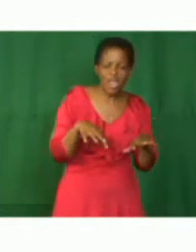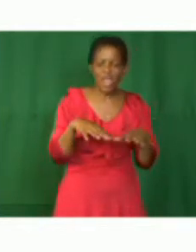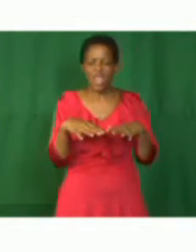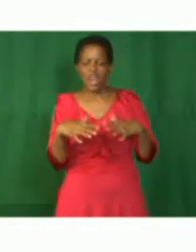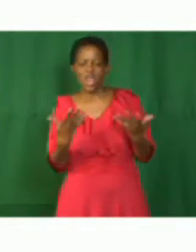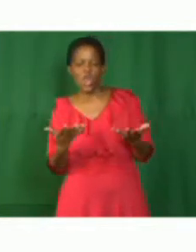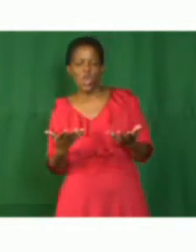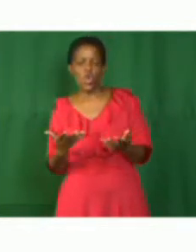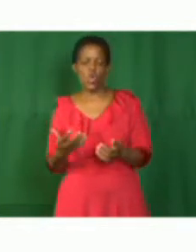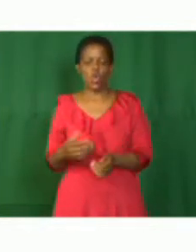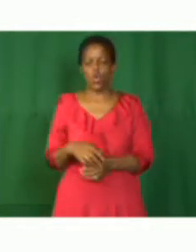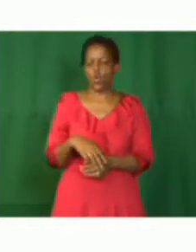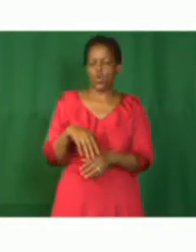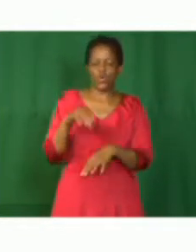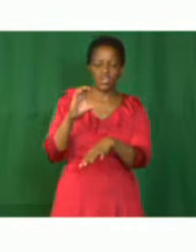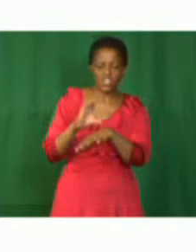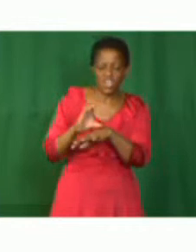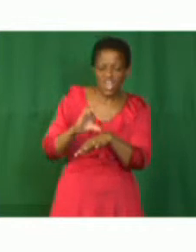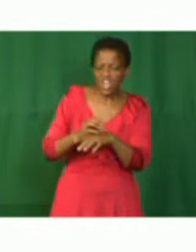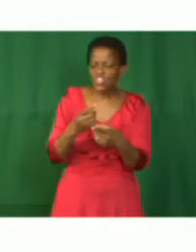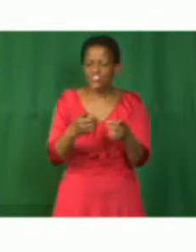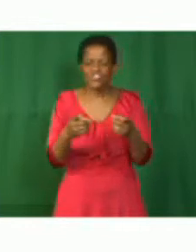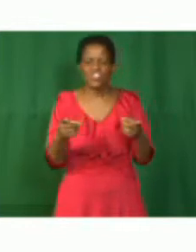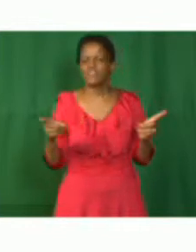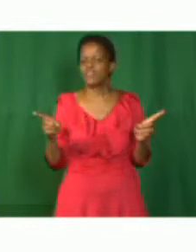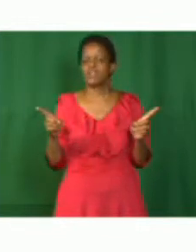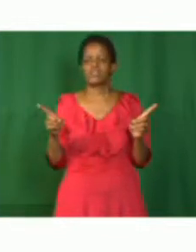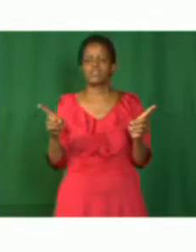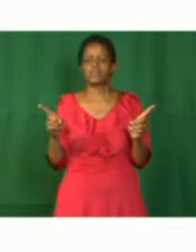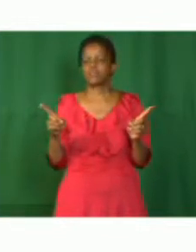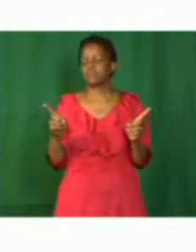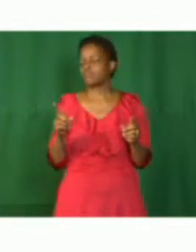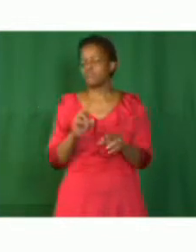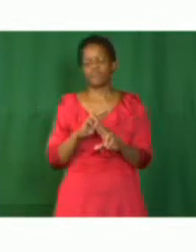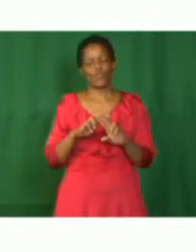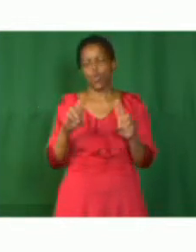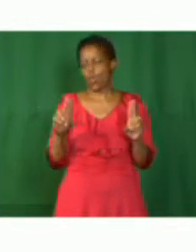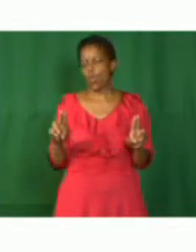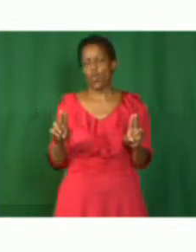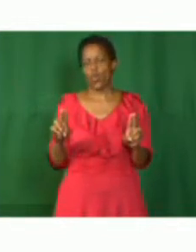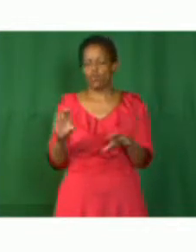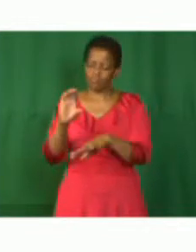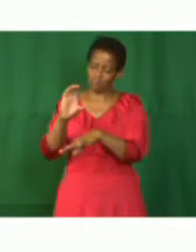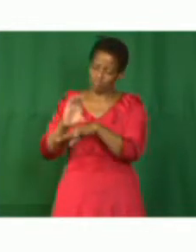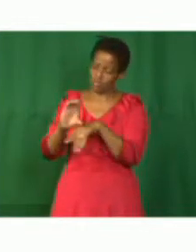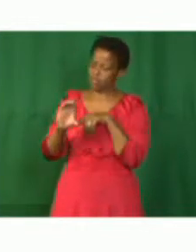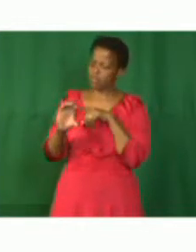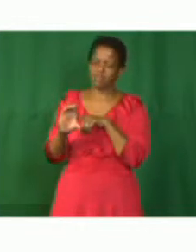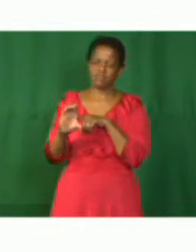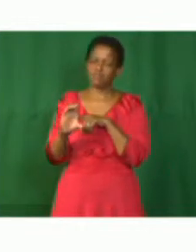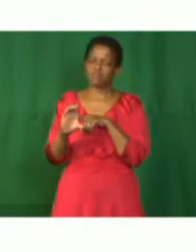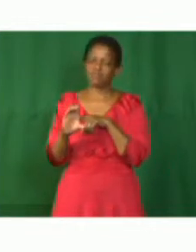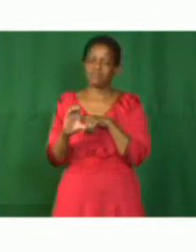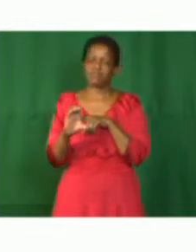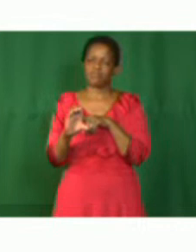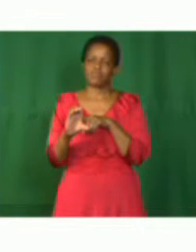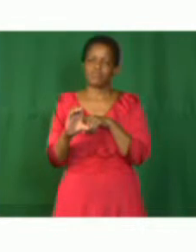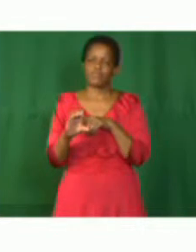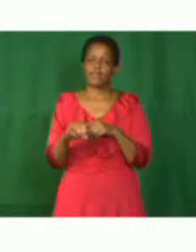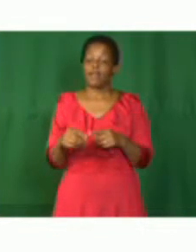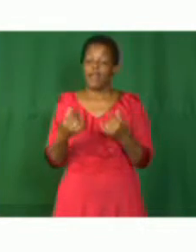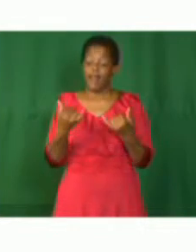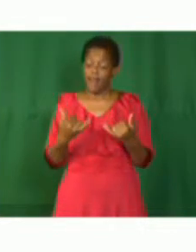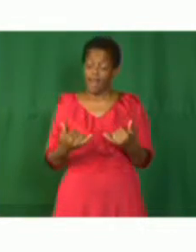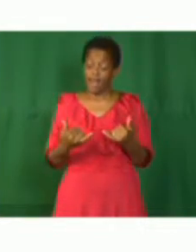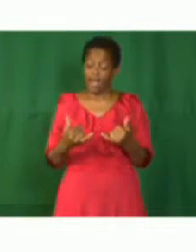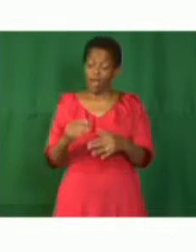Church, the Anglican Church, or any other church that you can think of. Those are called denominations. But in